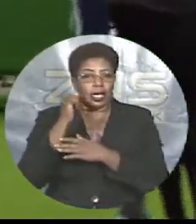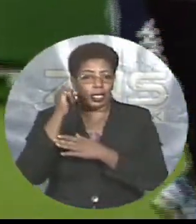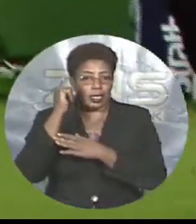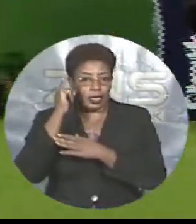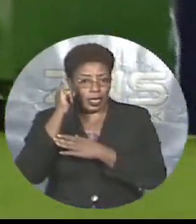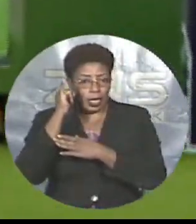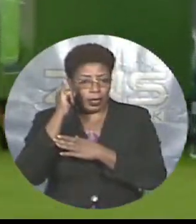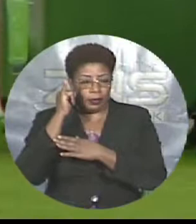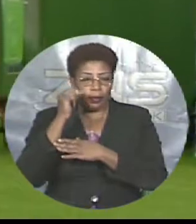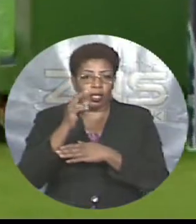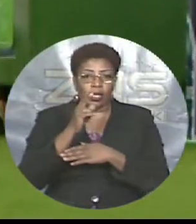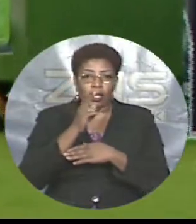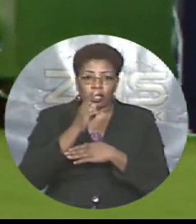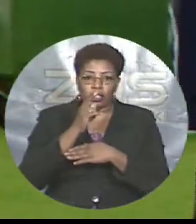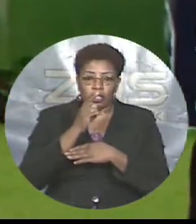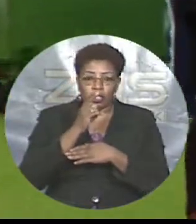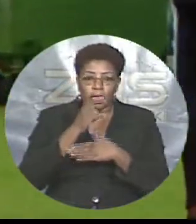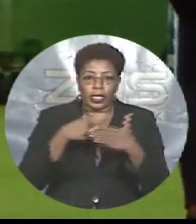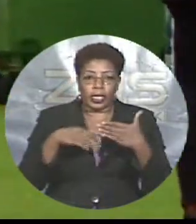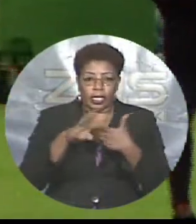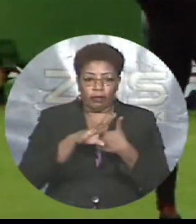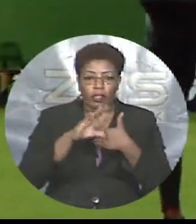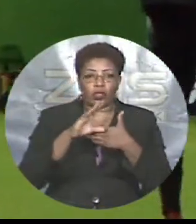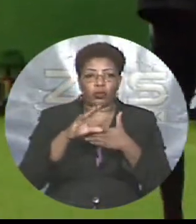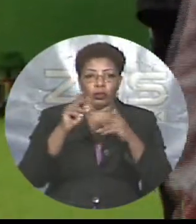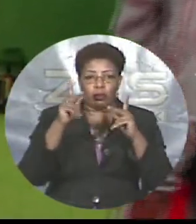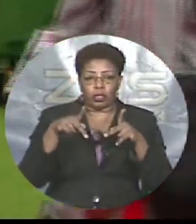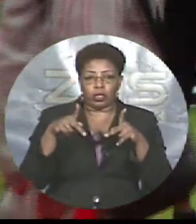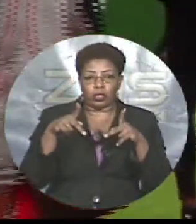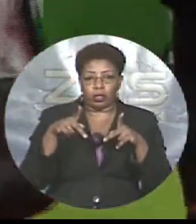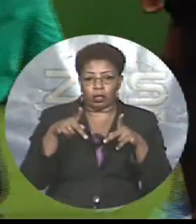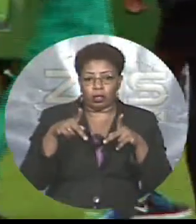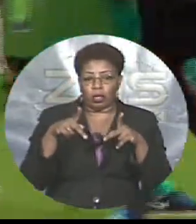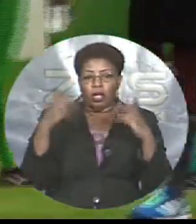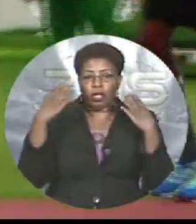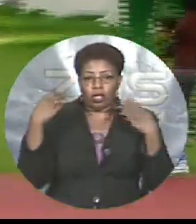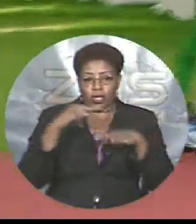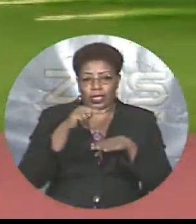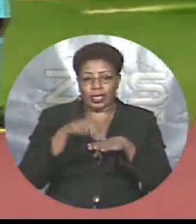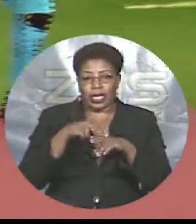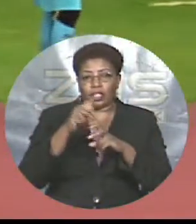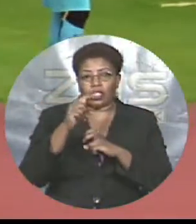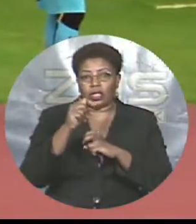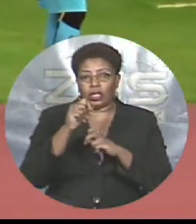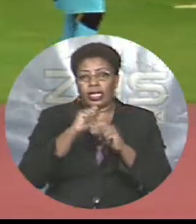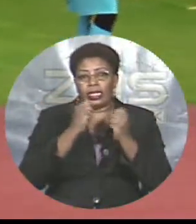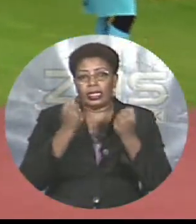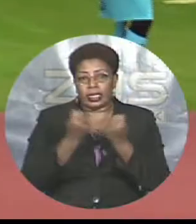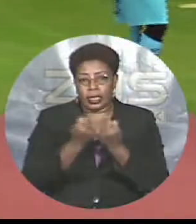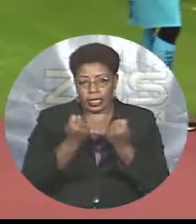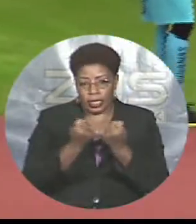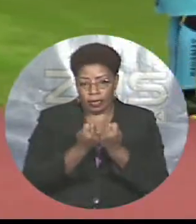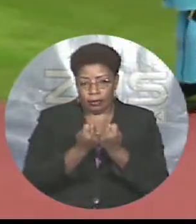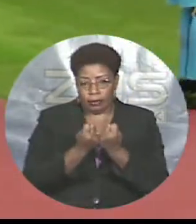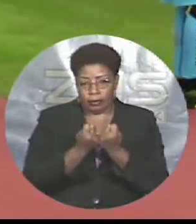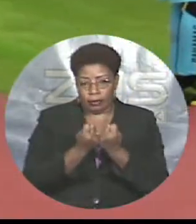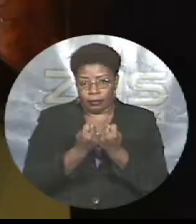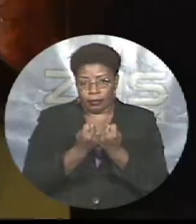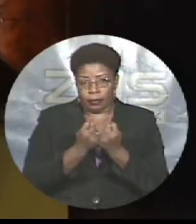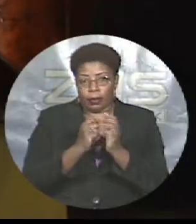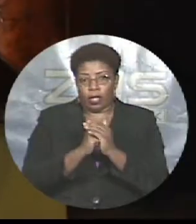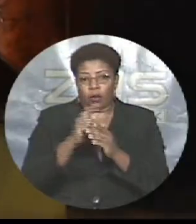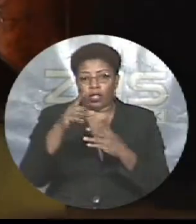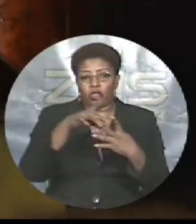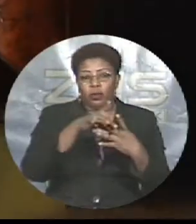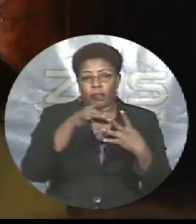media luncheon was interference from personal coaches during national team competitions. When you are selected to a national team,